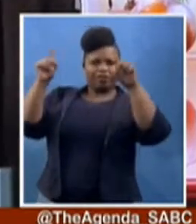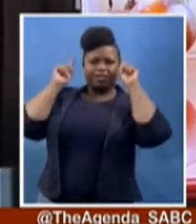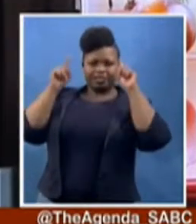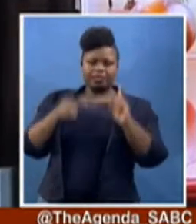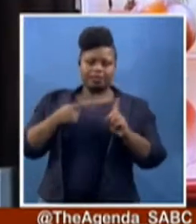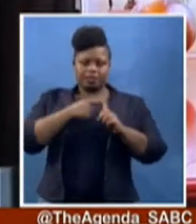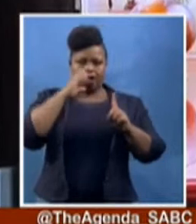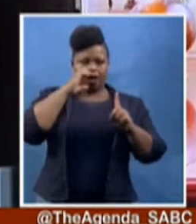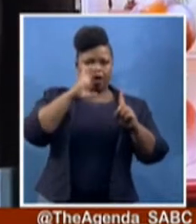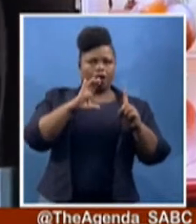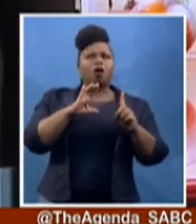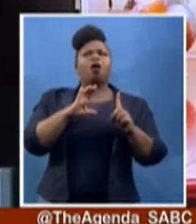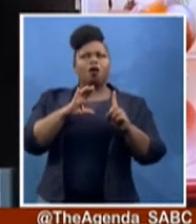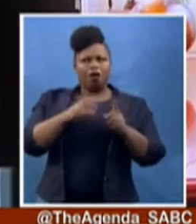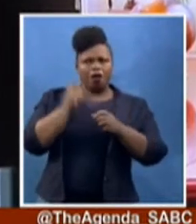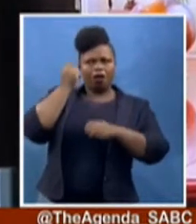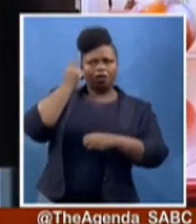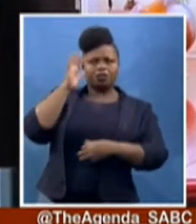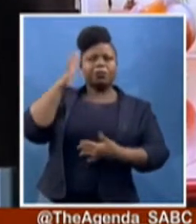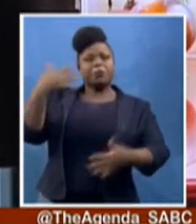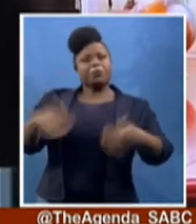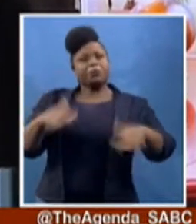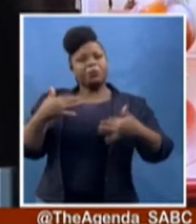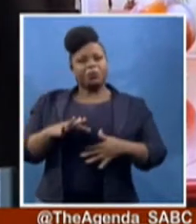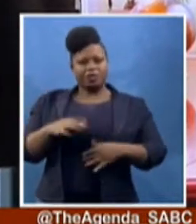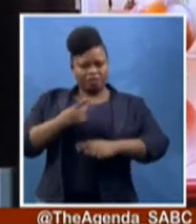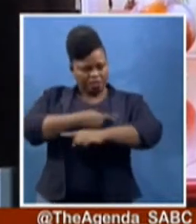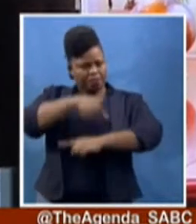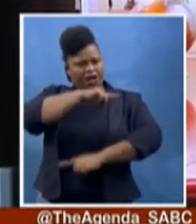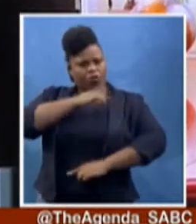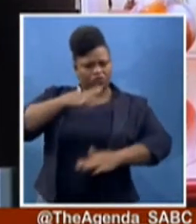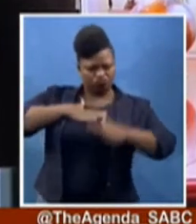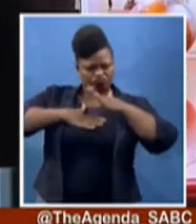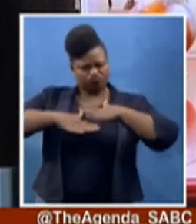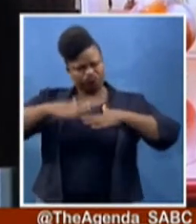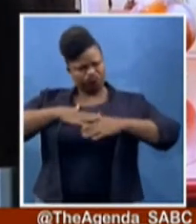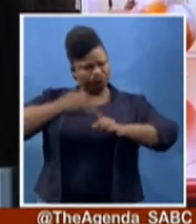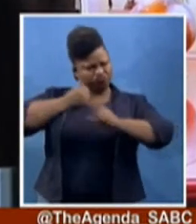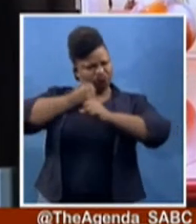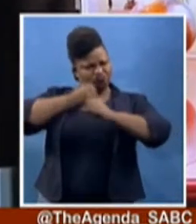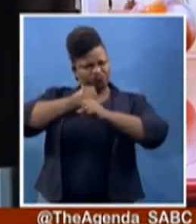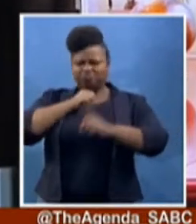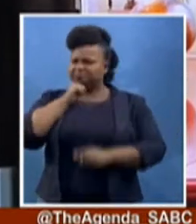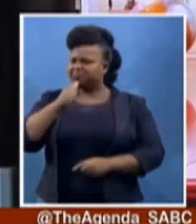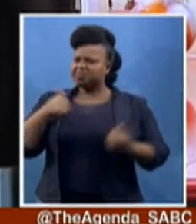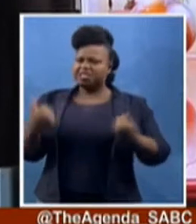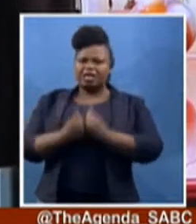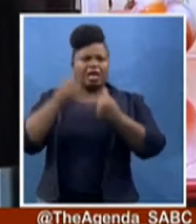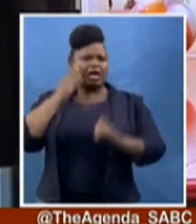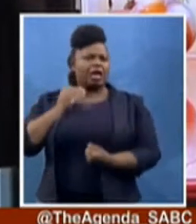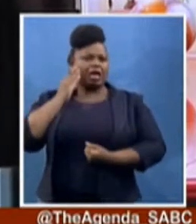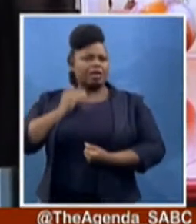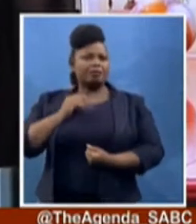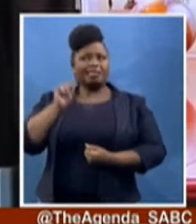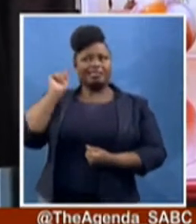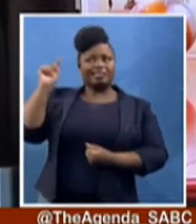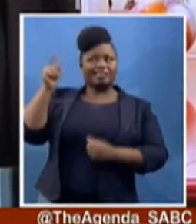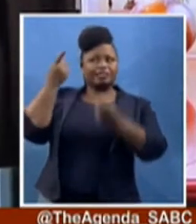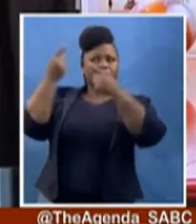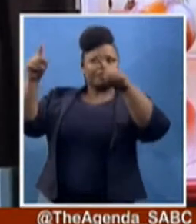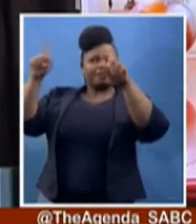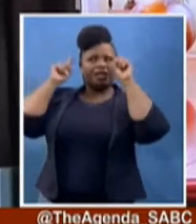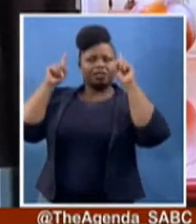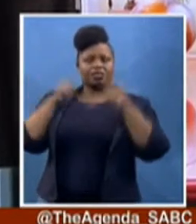of resilience and triumph over challenge. It was at Wilberforce that she met and studied with one